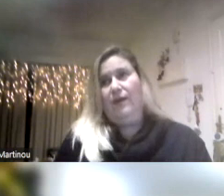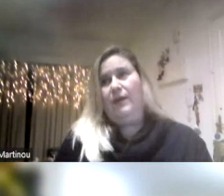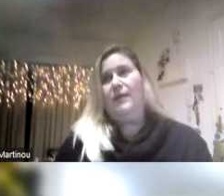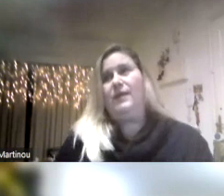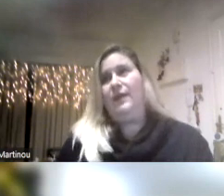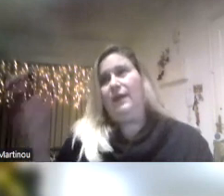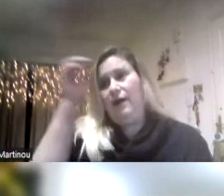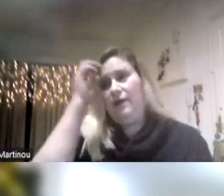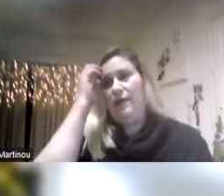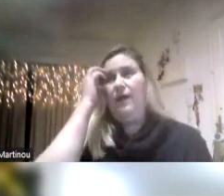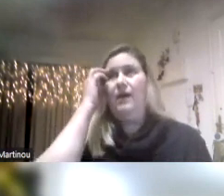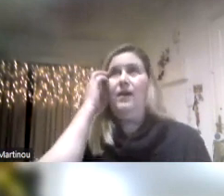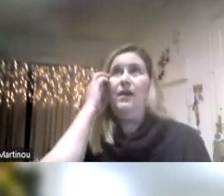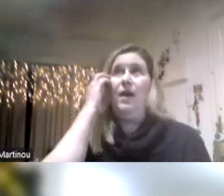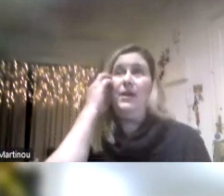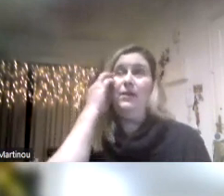Yes, I think